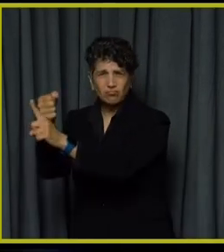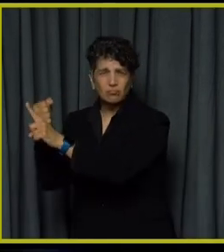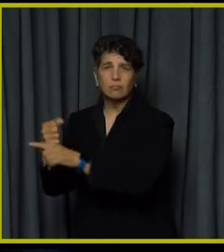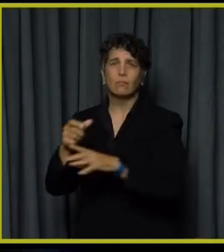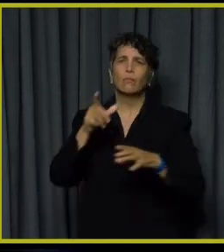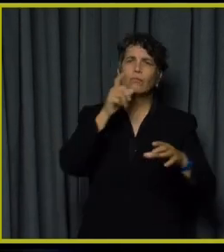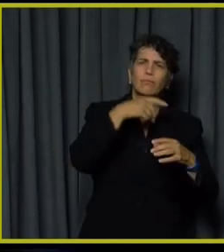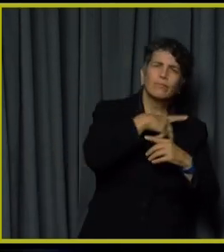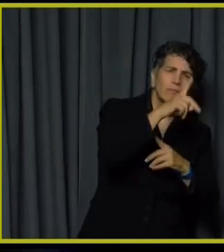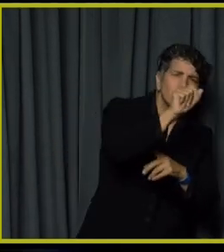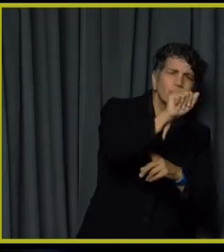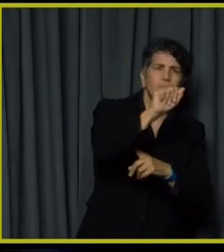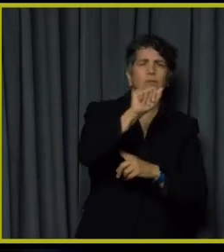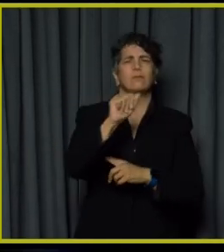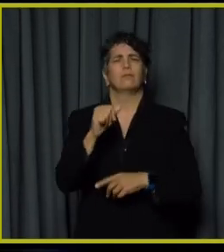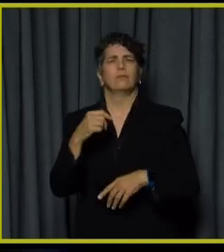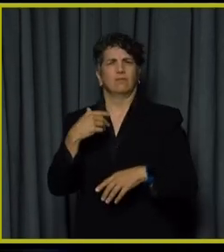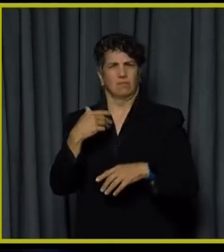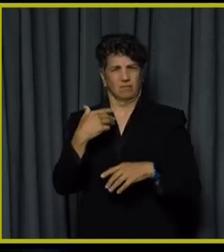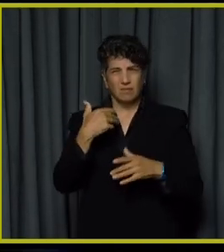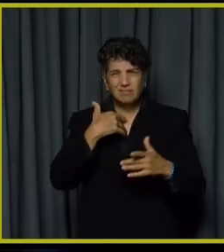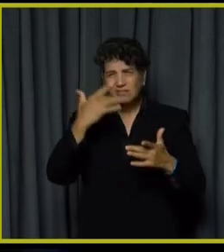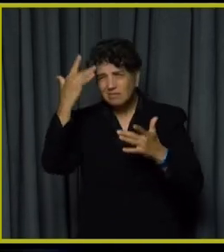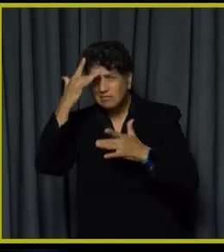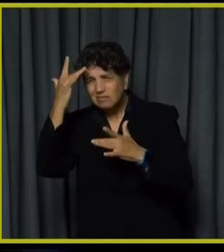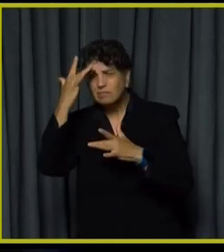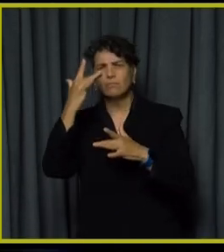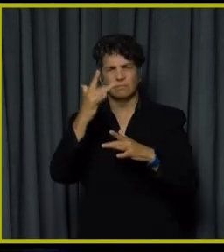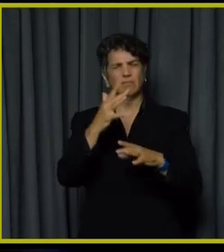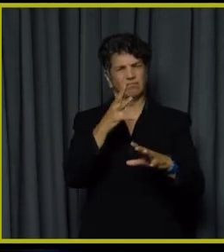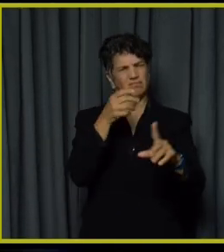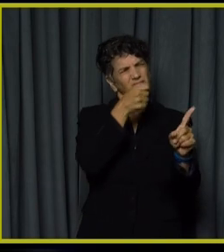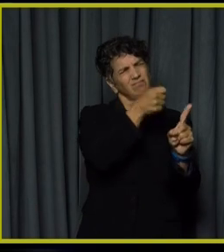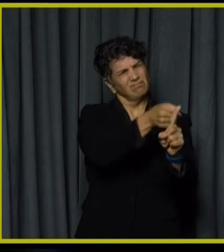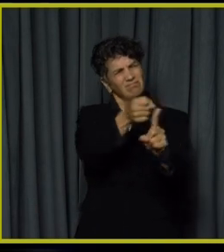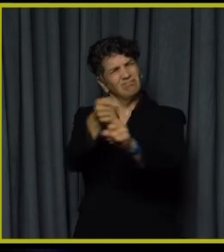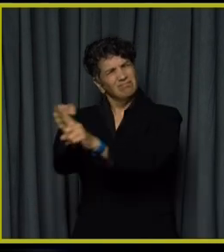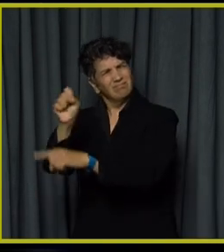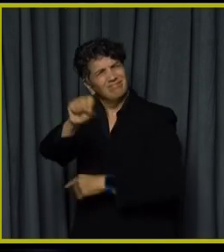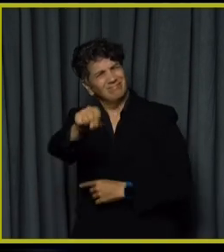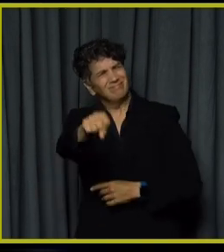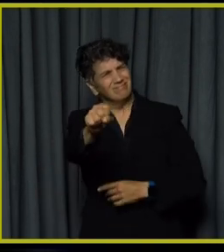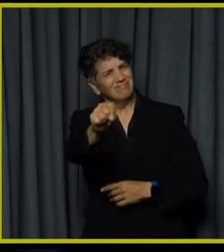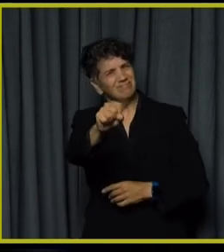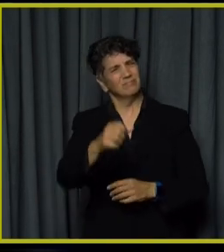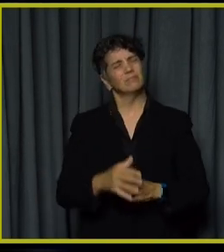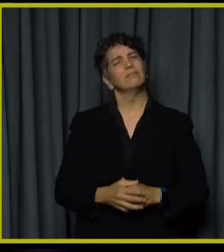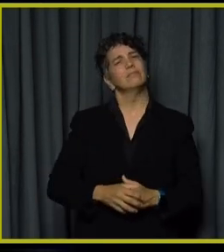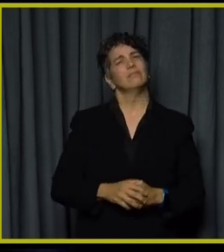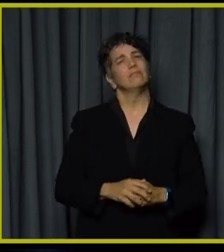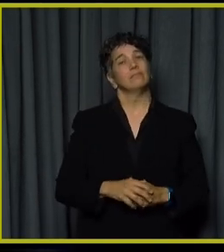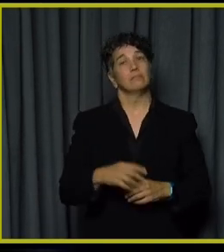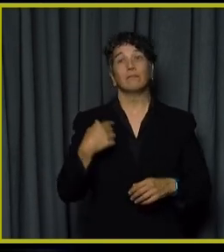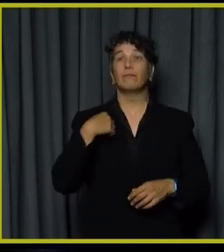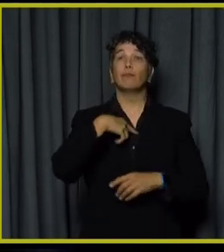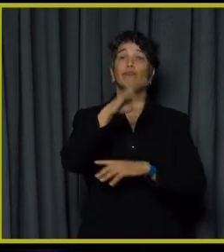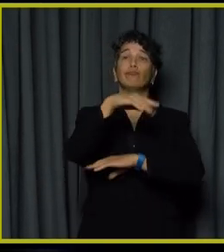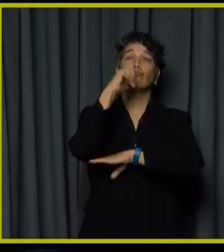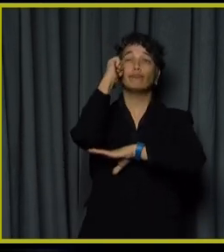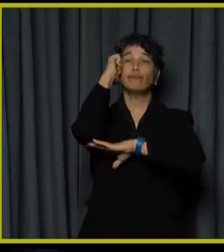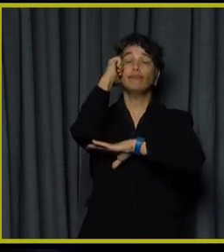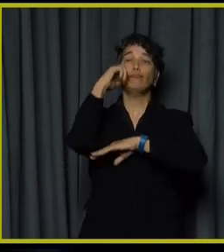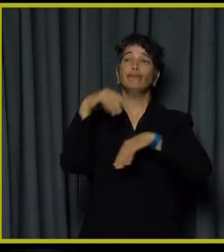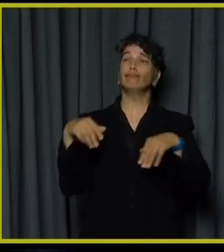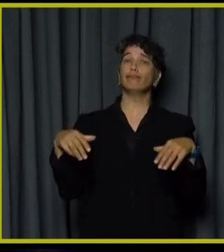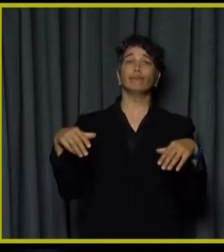conditions. The climate crisis, if it's not addressed, threatens to push another 100